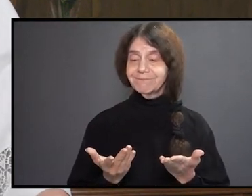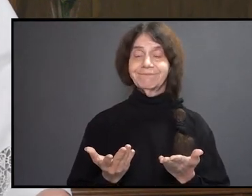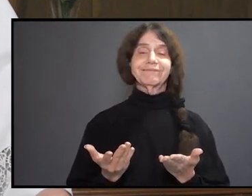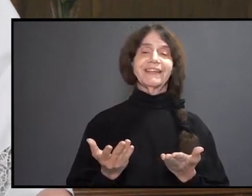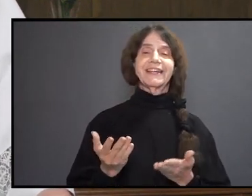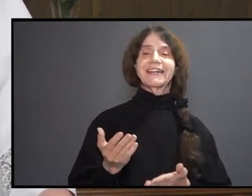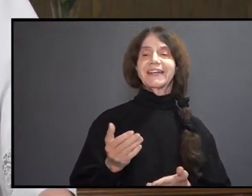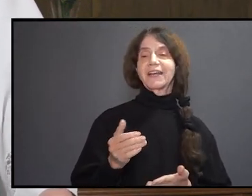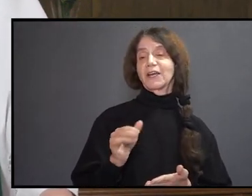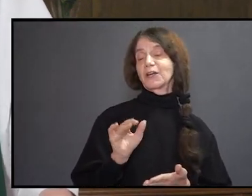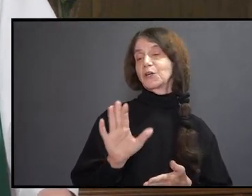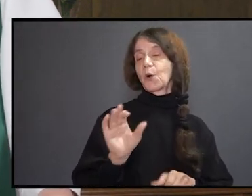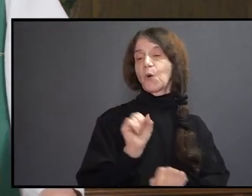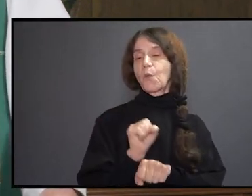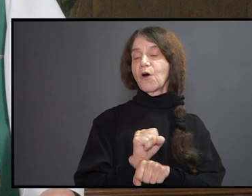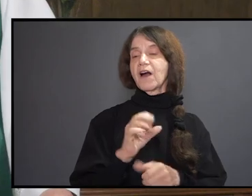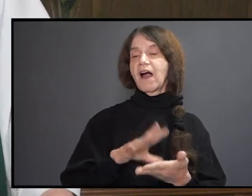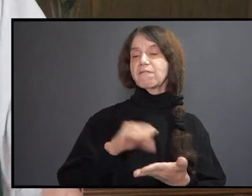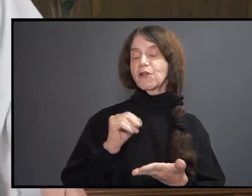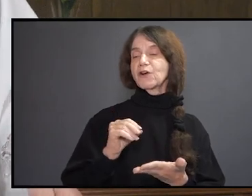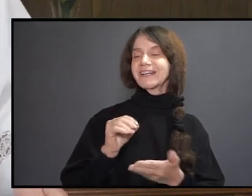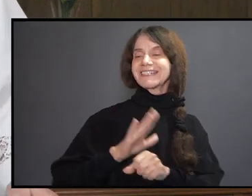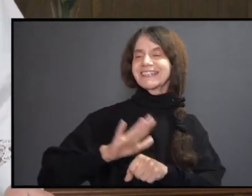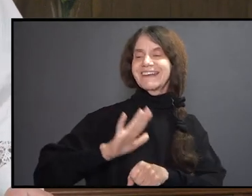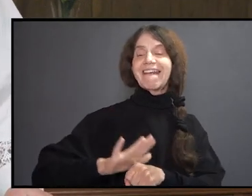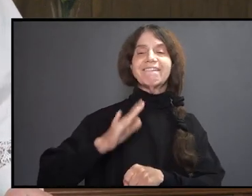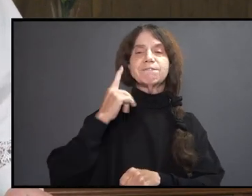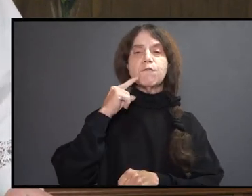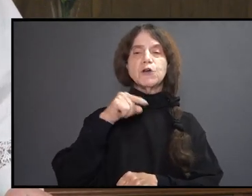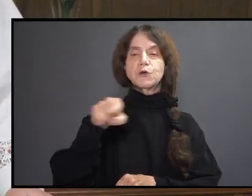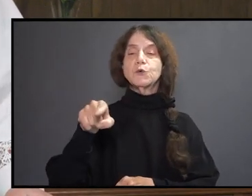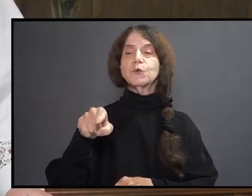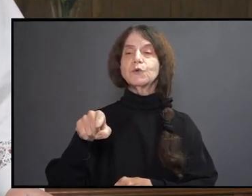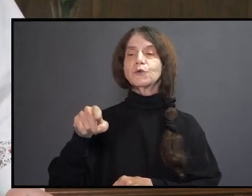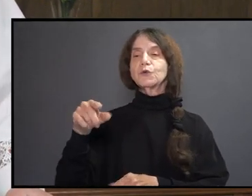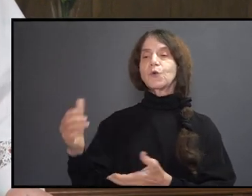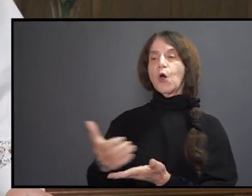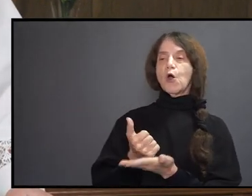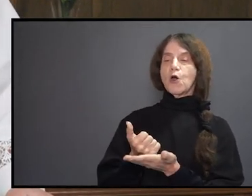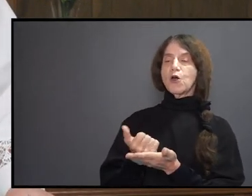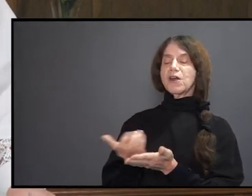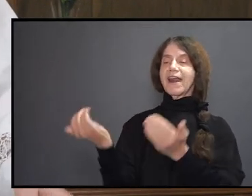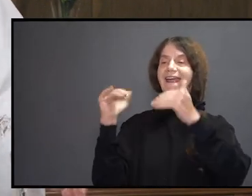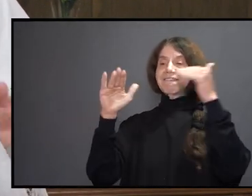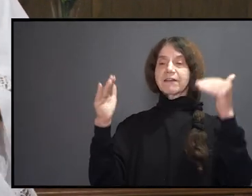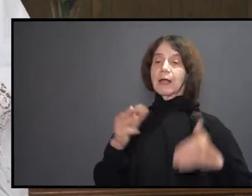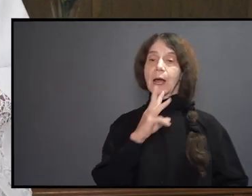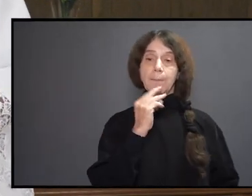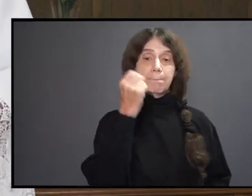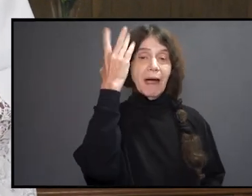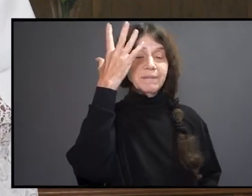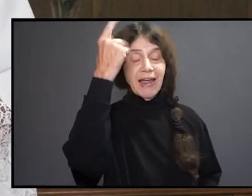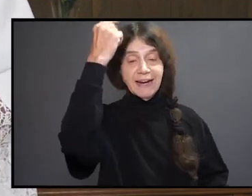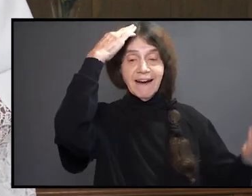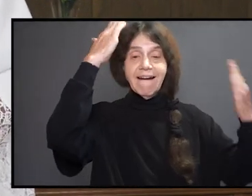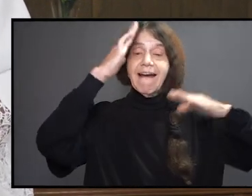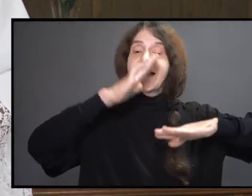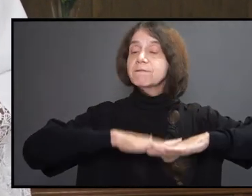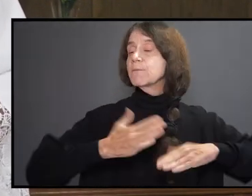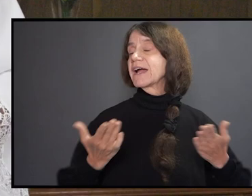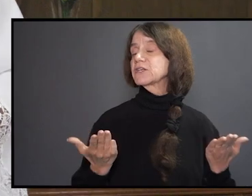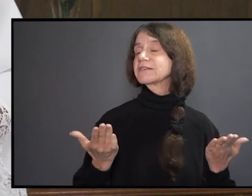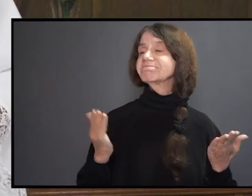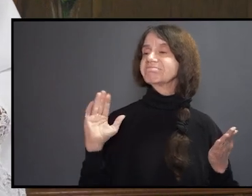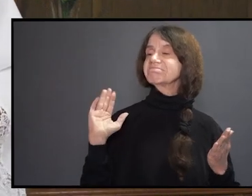if your work of learning was enough for you to enter heaven. Baptism and confirmation often seems to